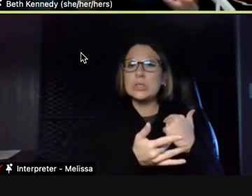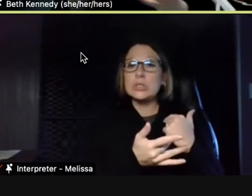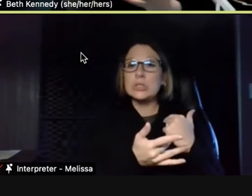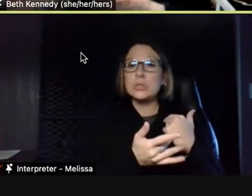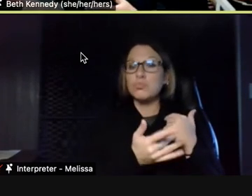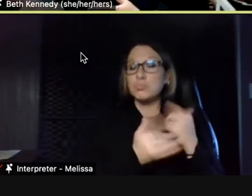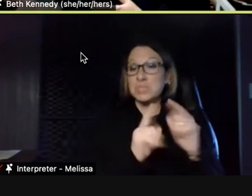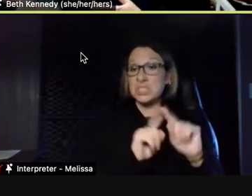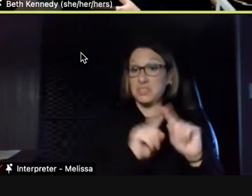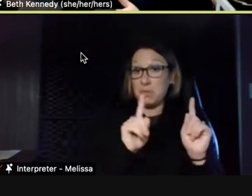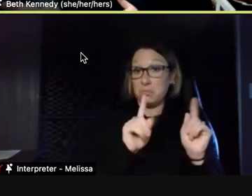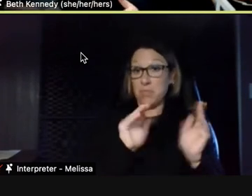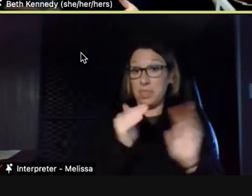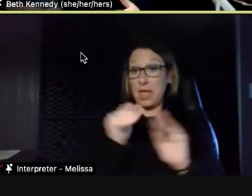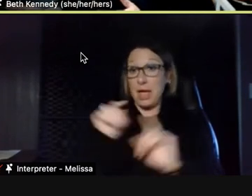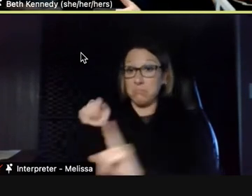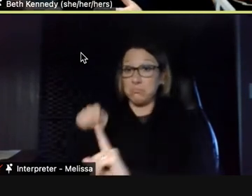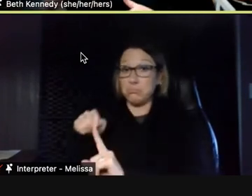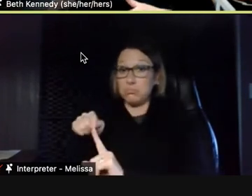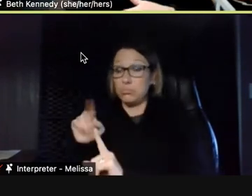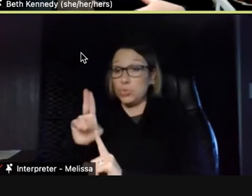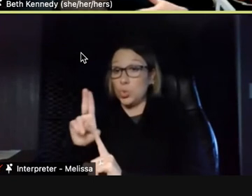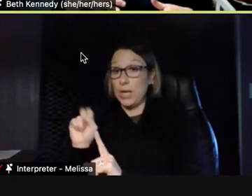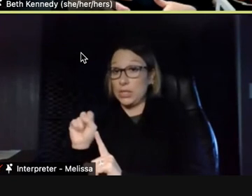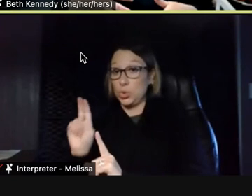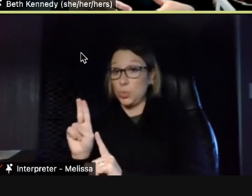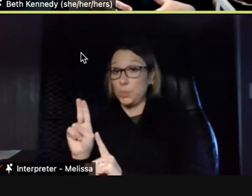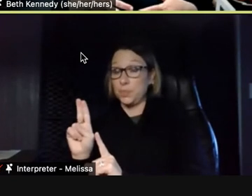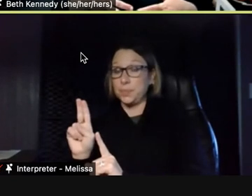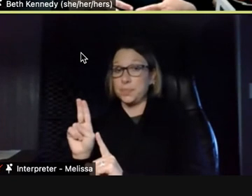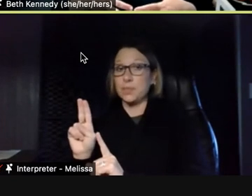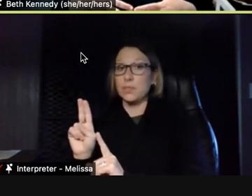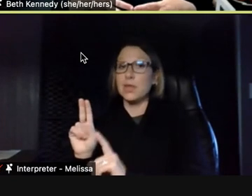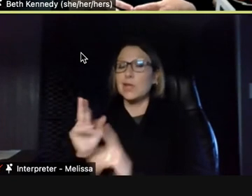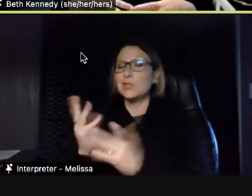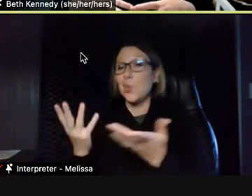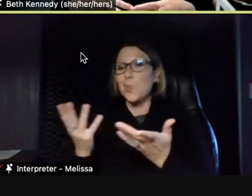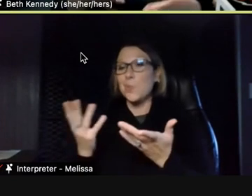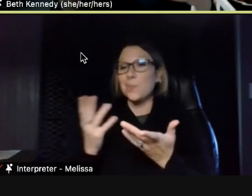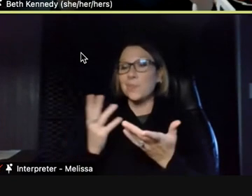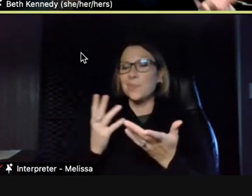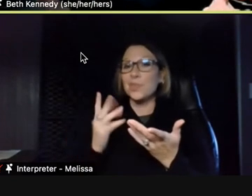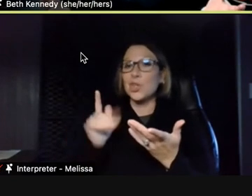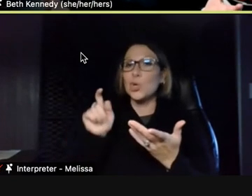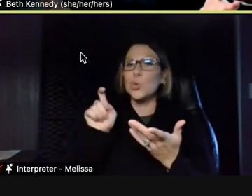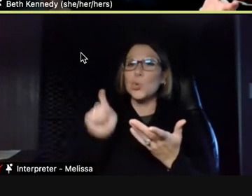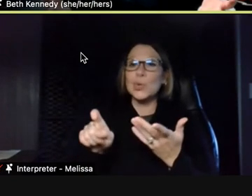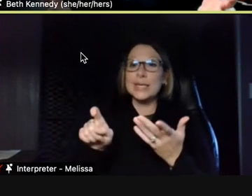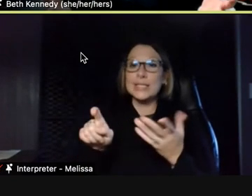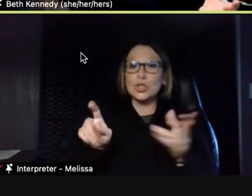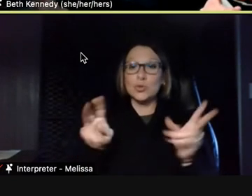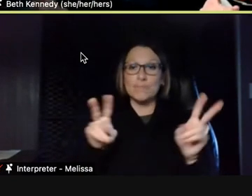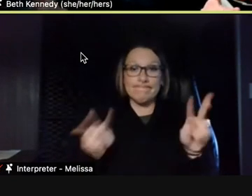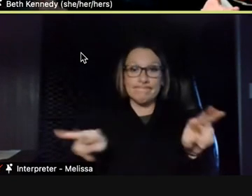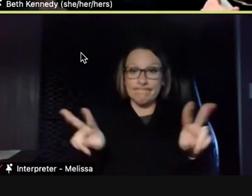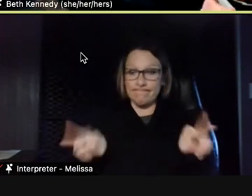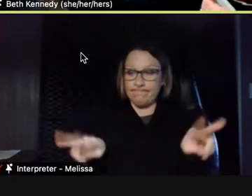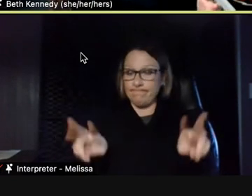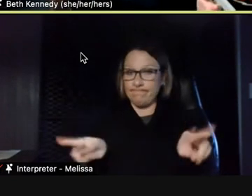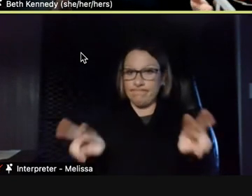little different than the Utah program. So again, it's you need to look at